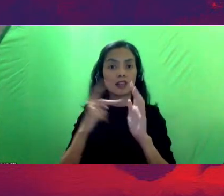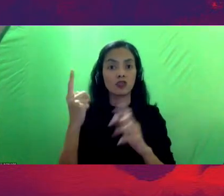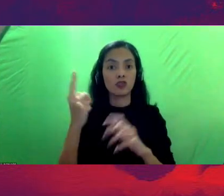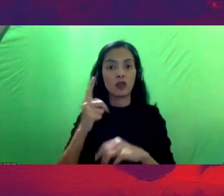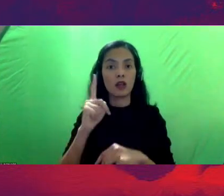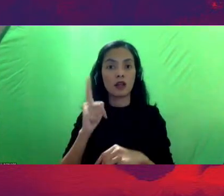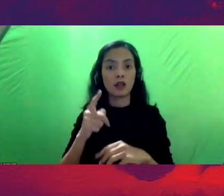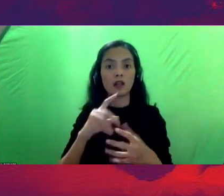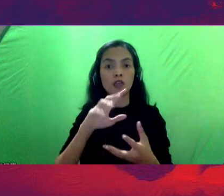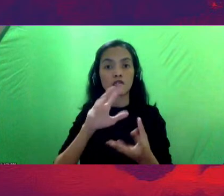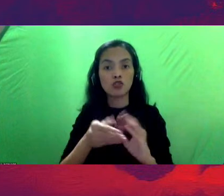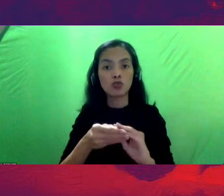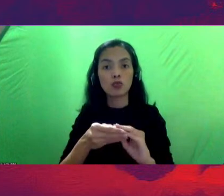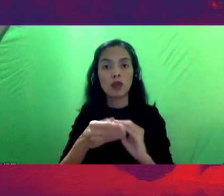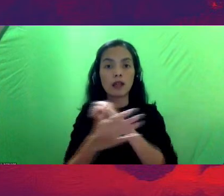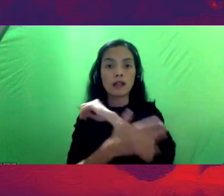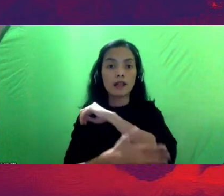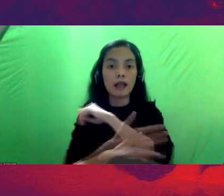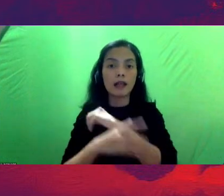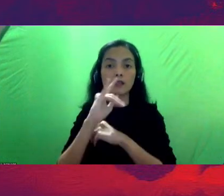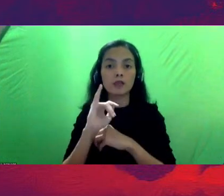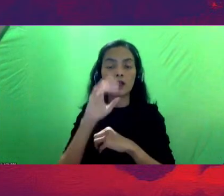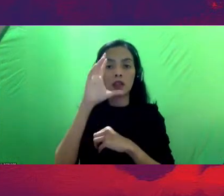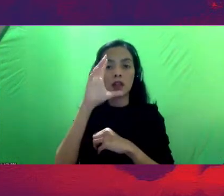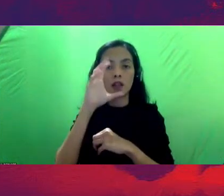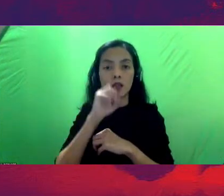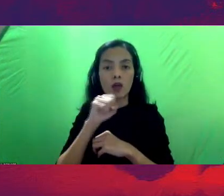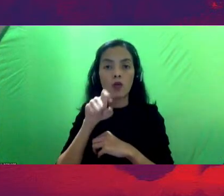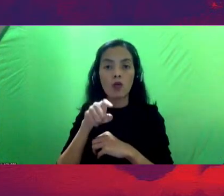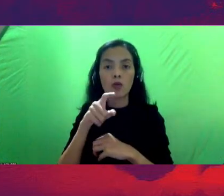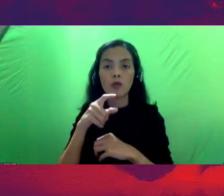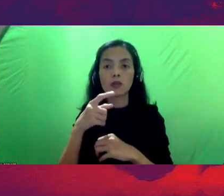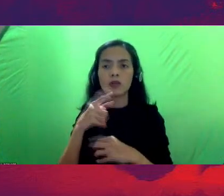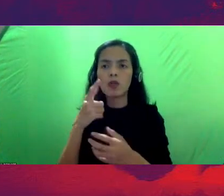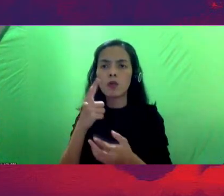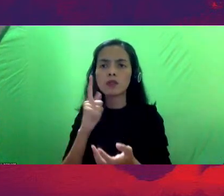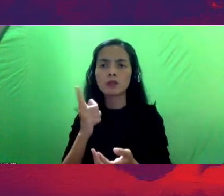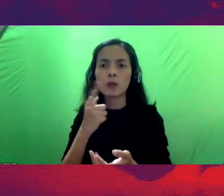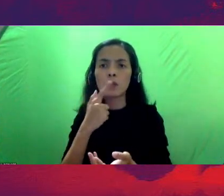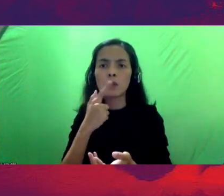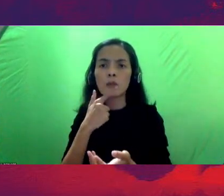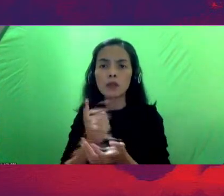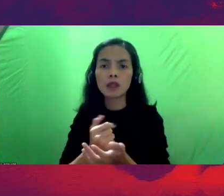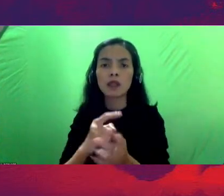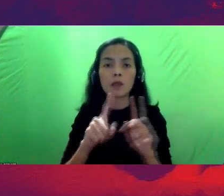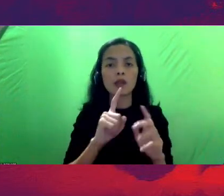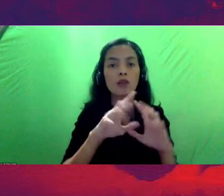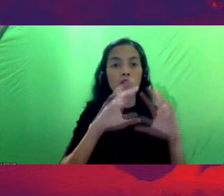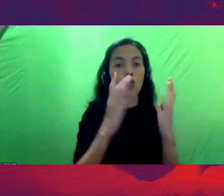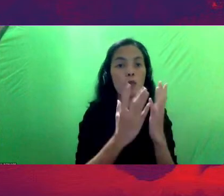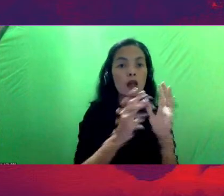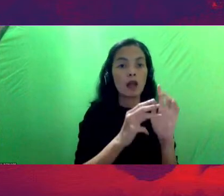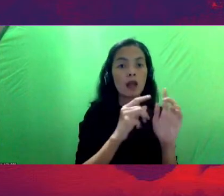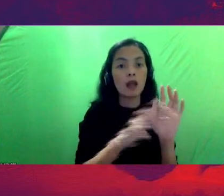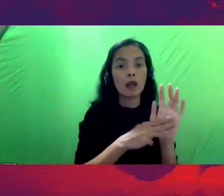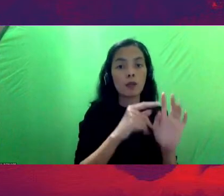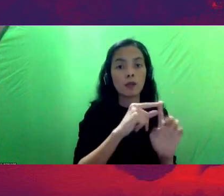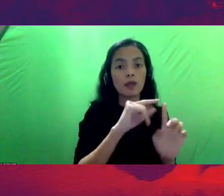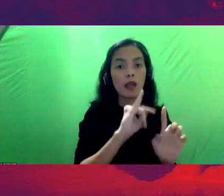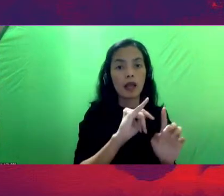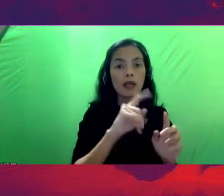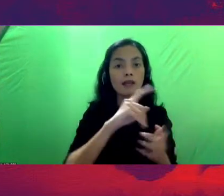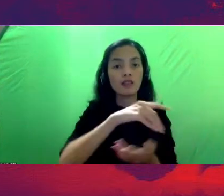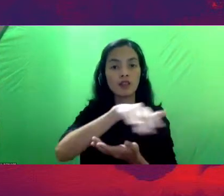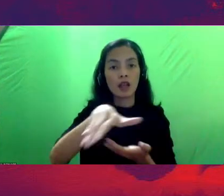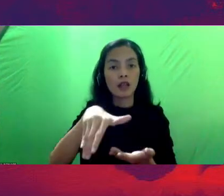have indicated how important this is. But in the context of global MPI, because it widely uses data from